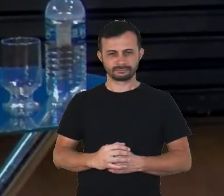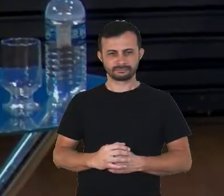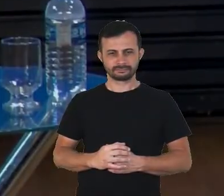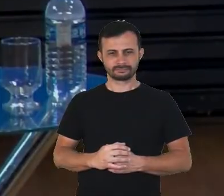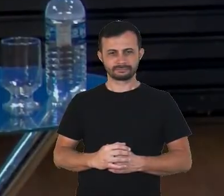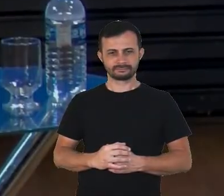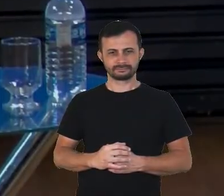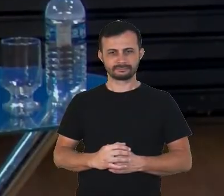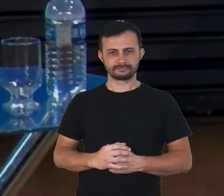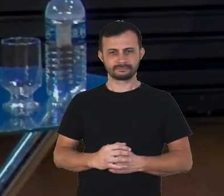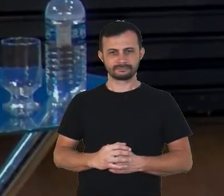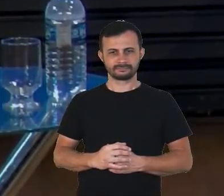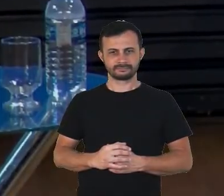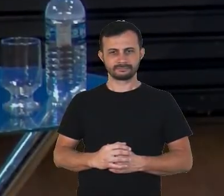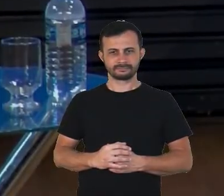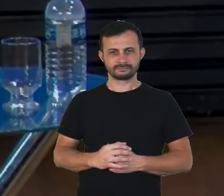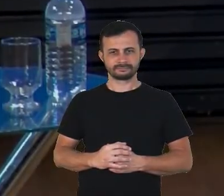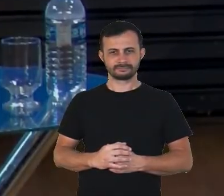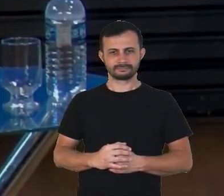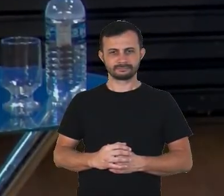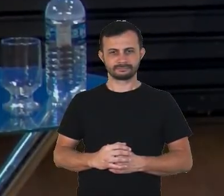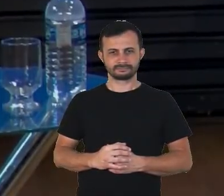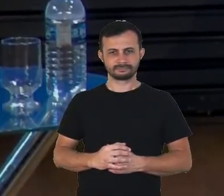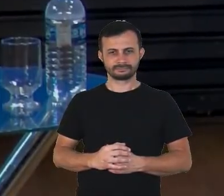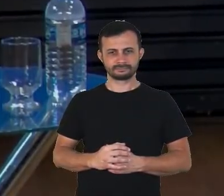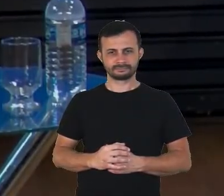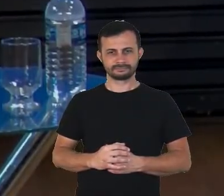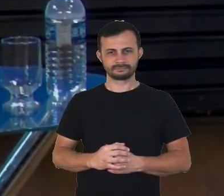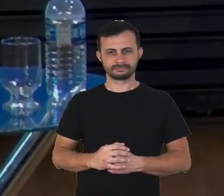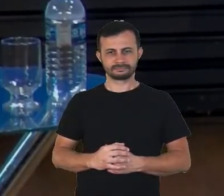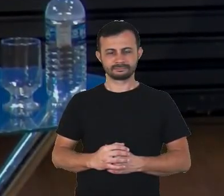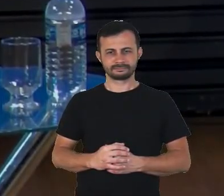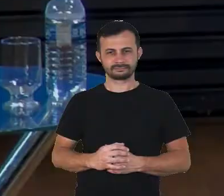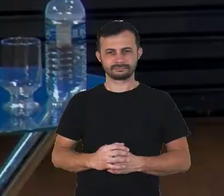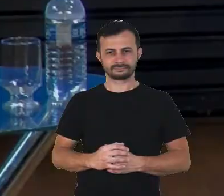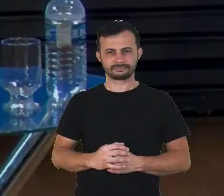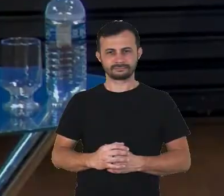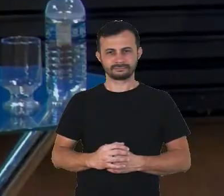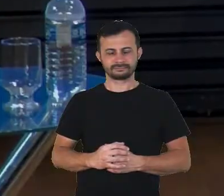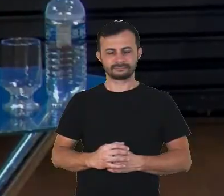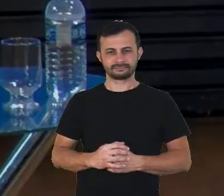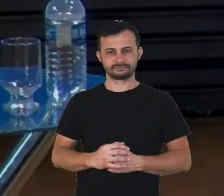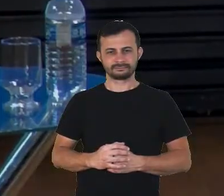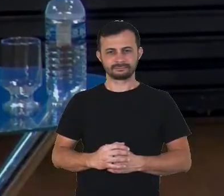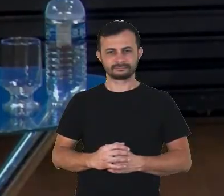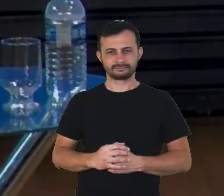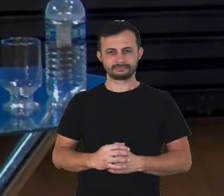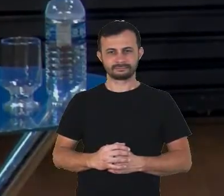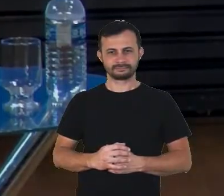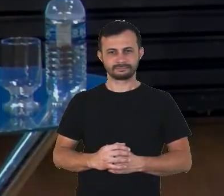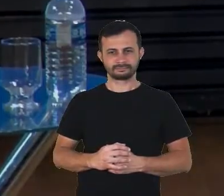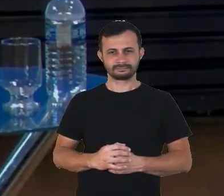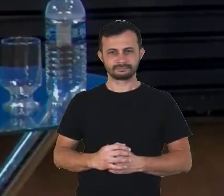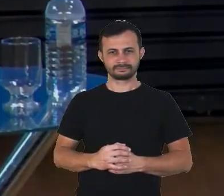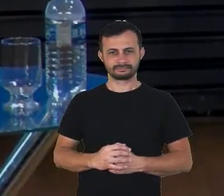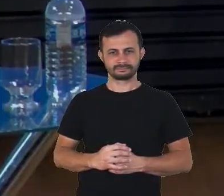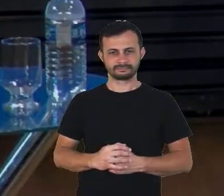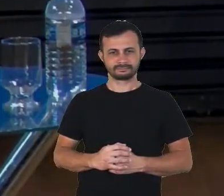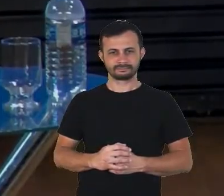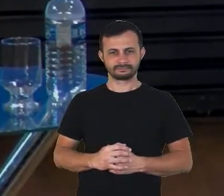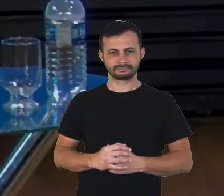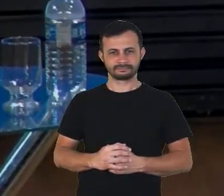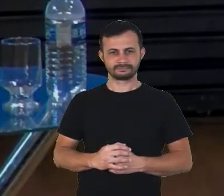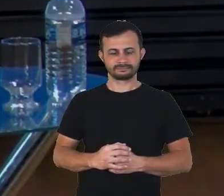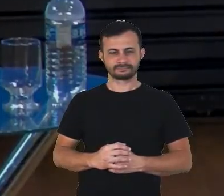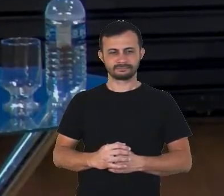it is, but the piles that we are looking with filtration, with dewatering, and also the